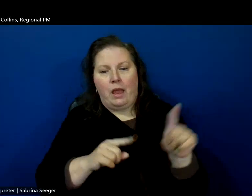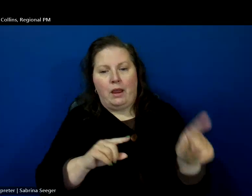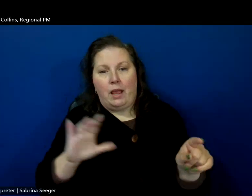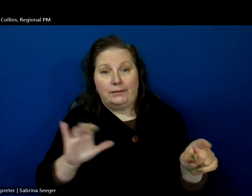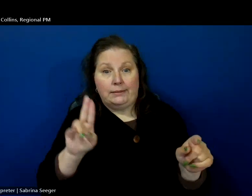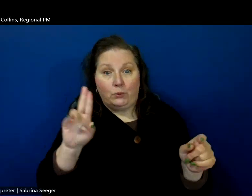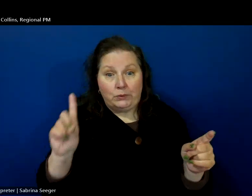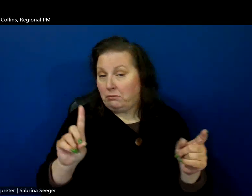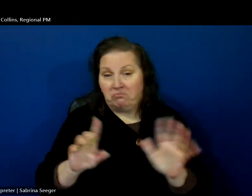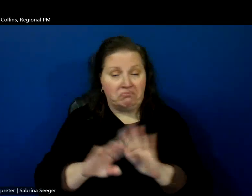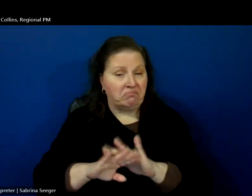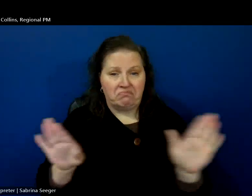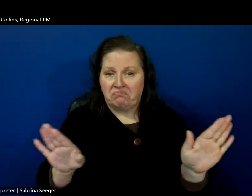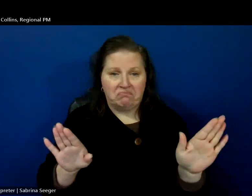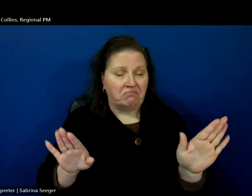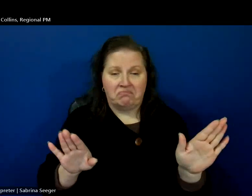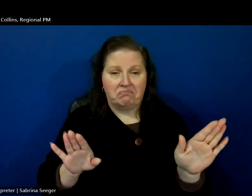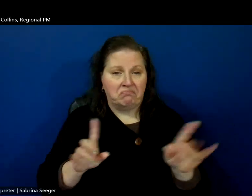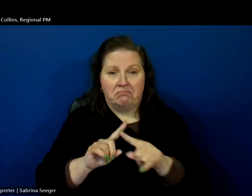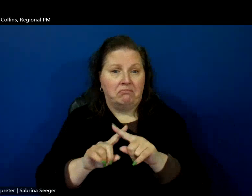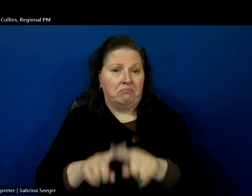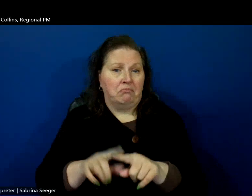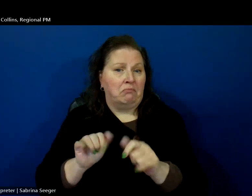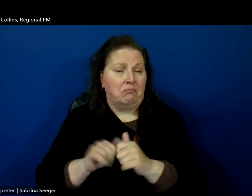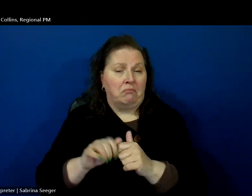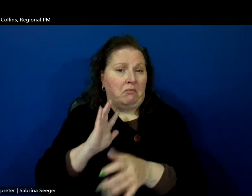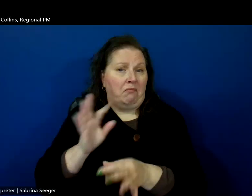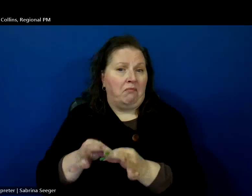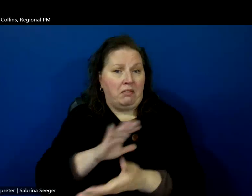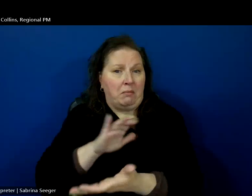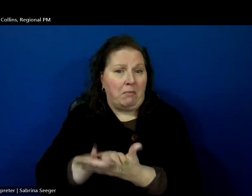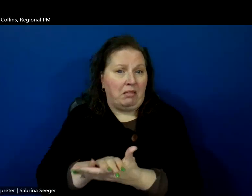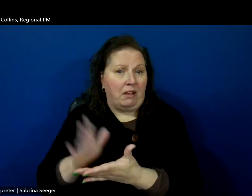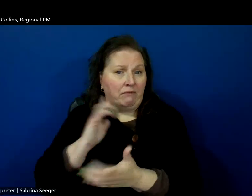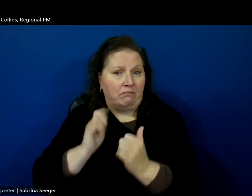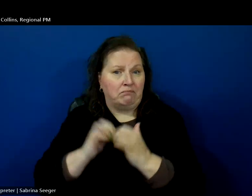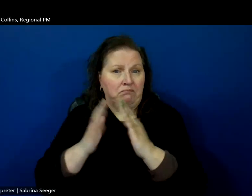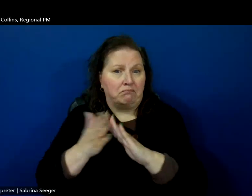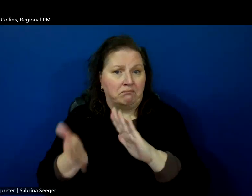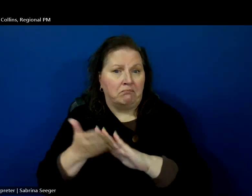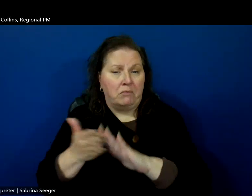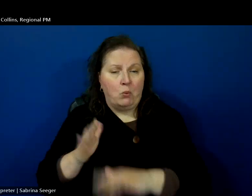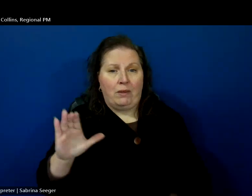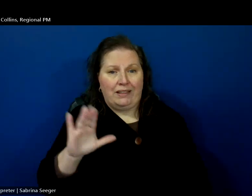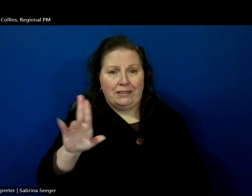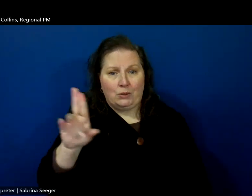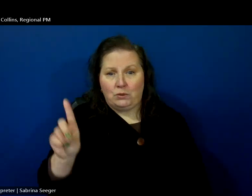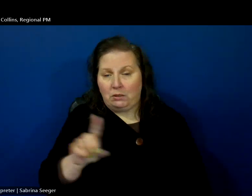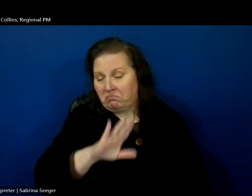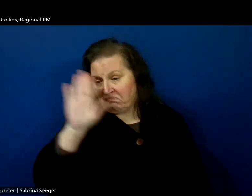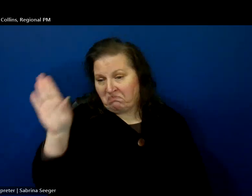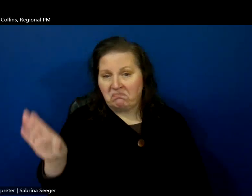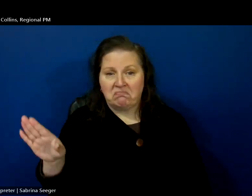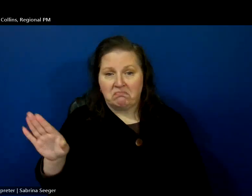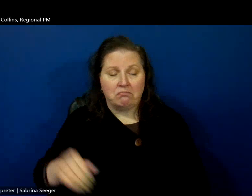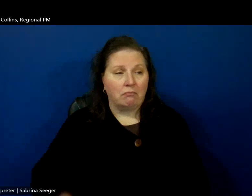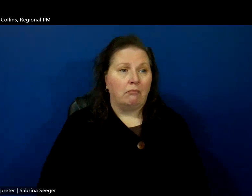CUDs. That's put way too much faith and confidence in CUDs. So